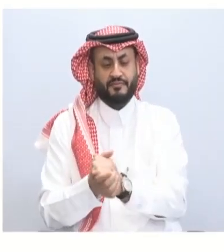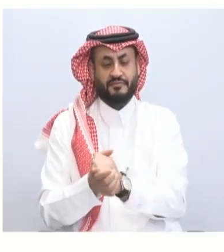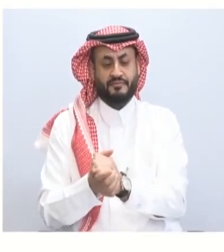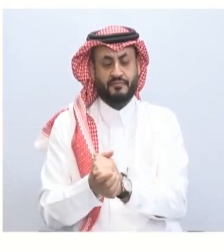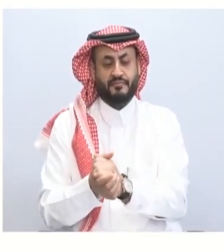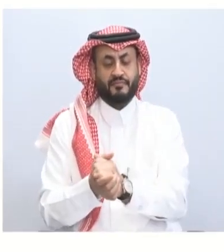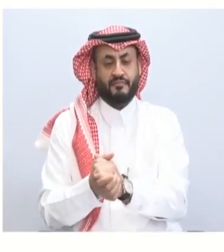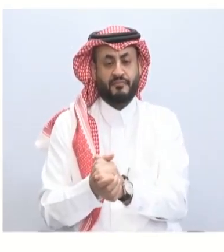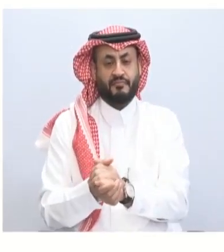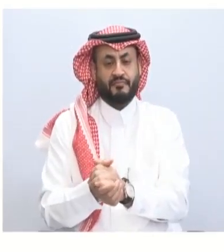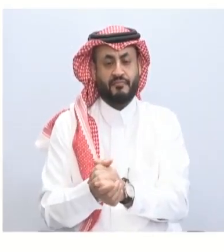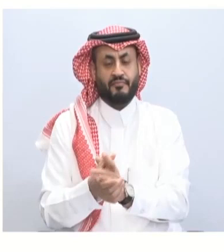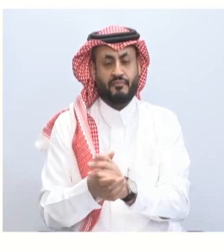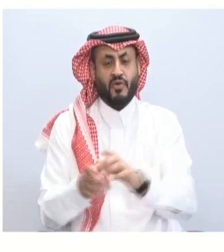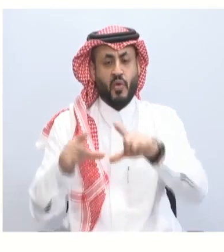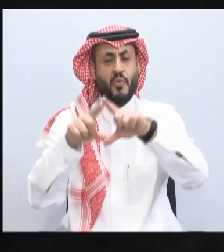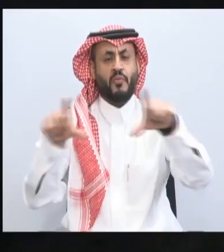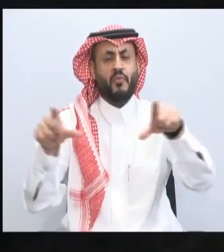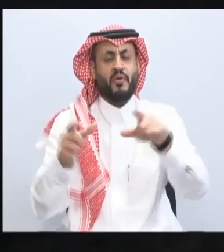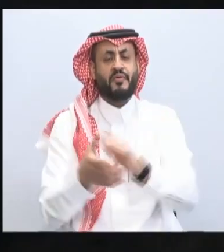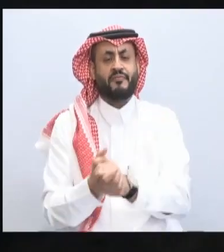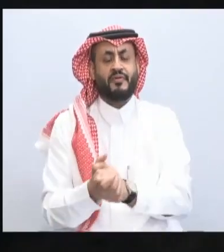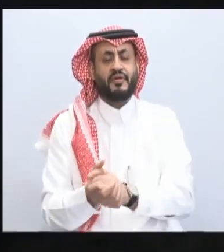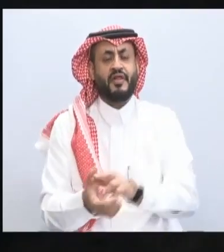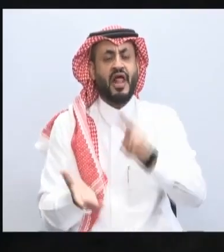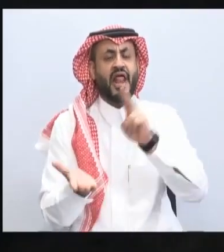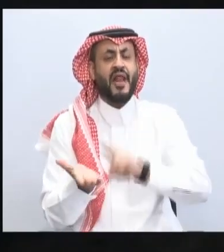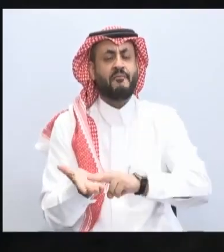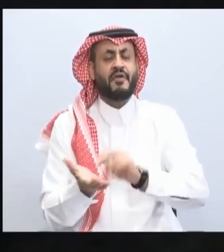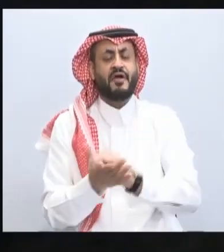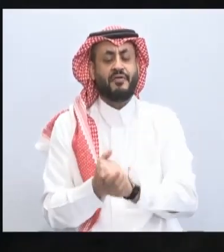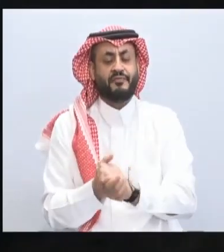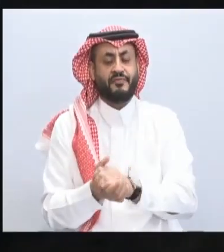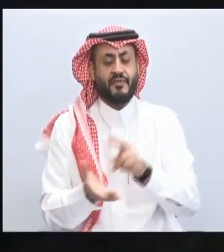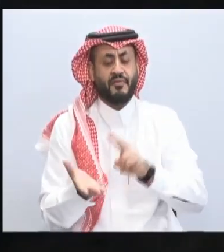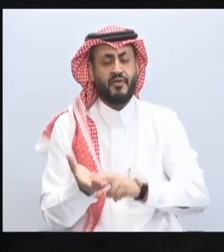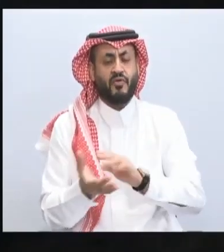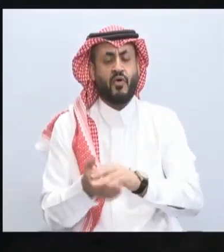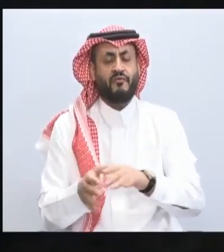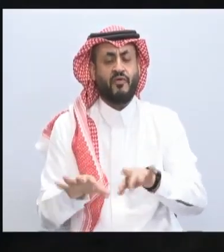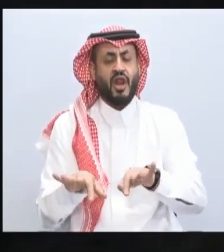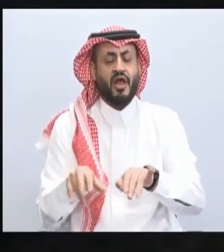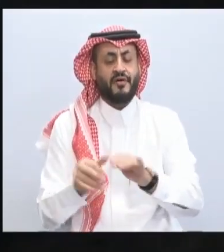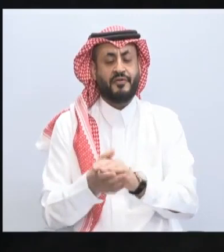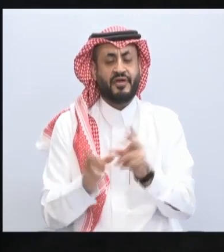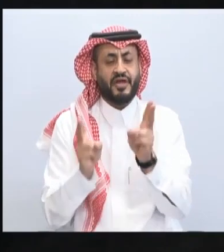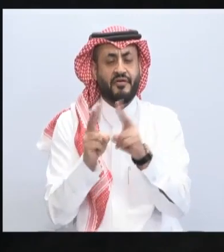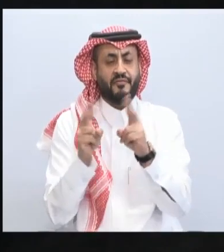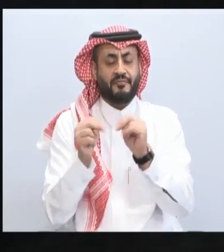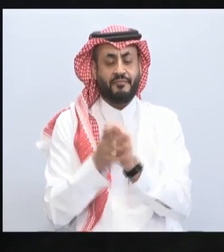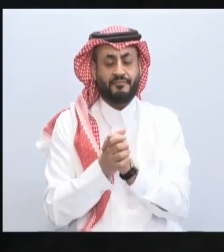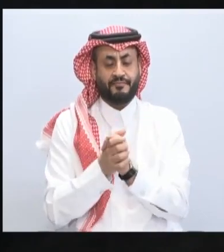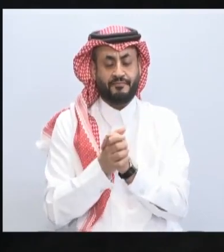the main theme or the topic sentence that we have here, the impact of online